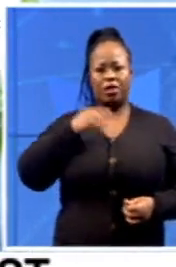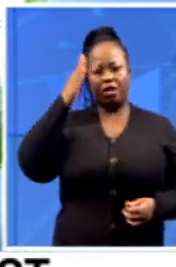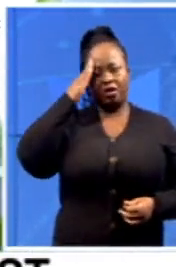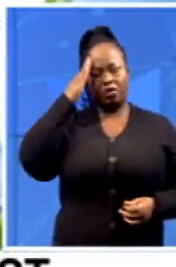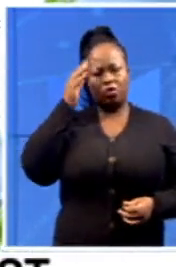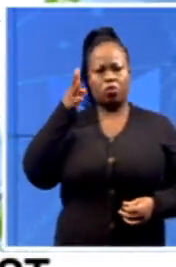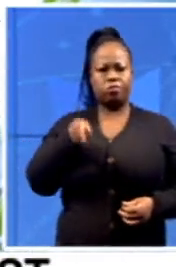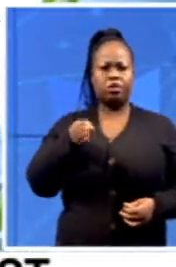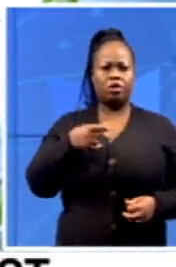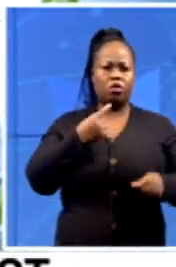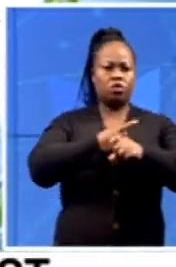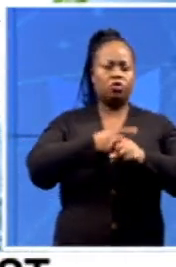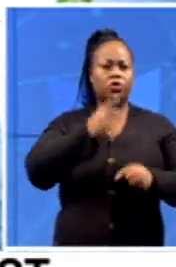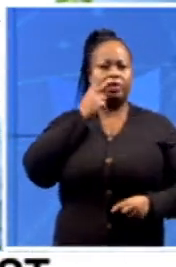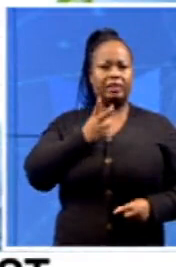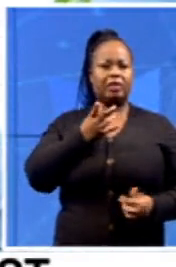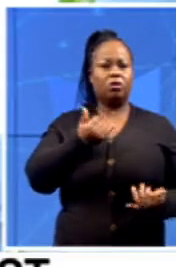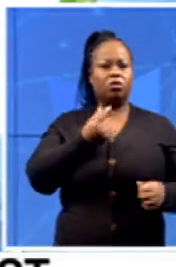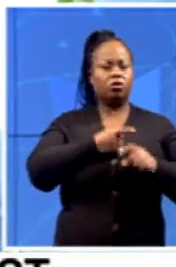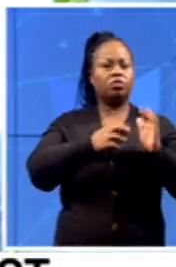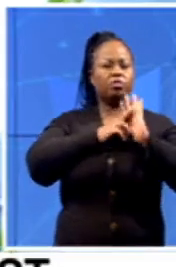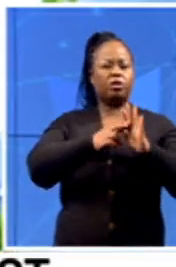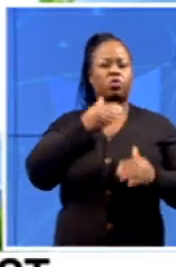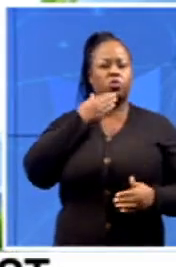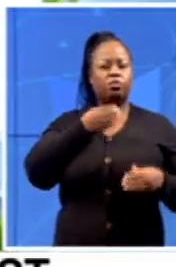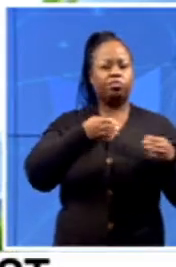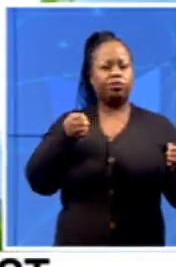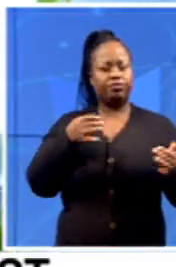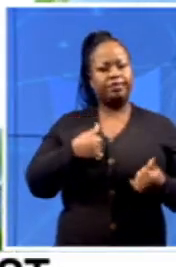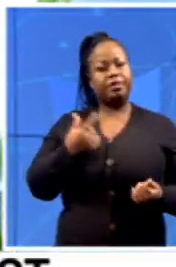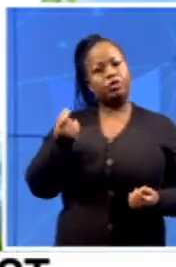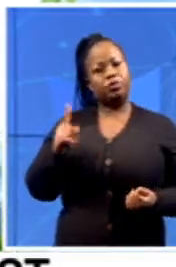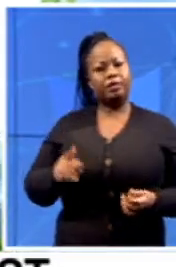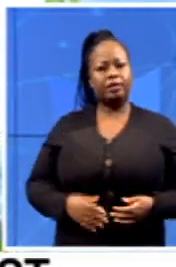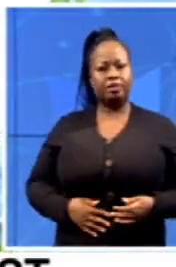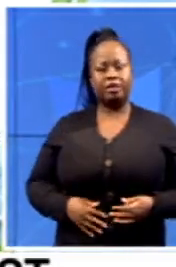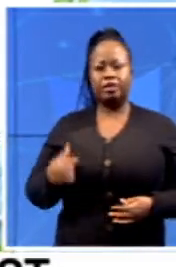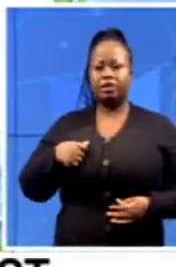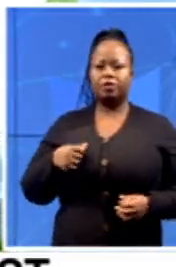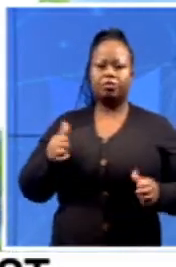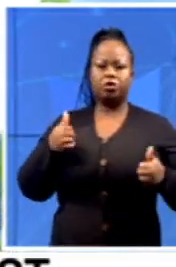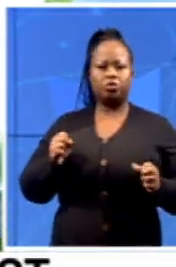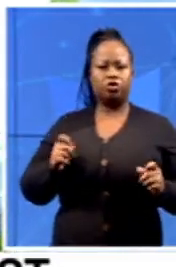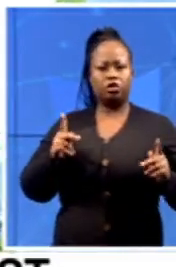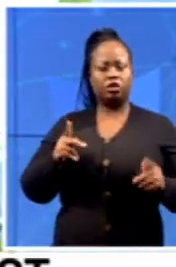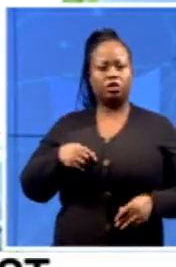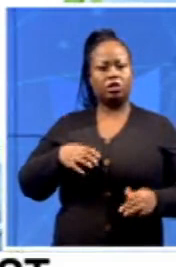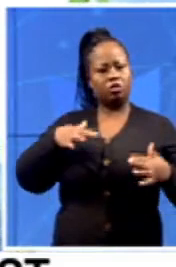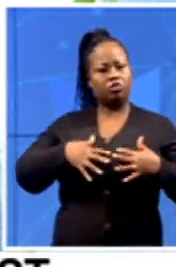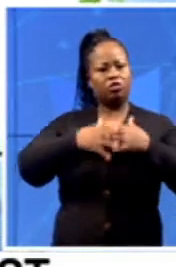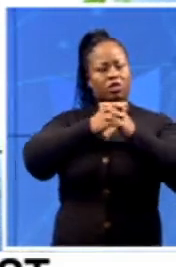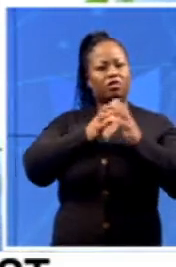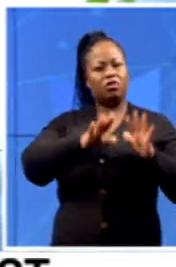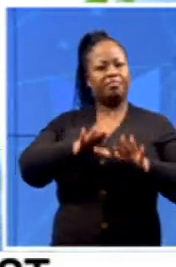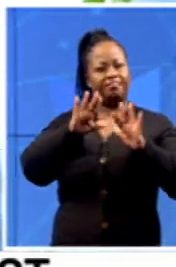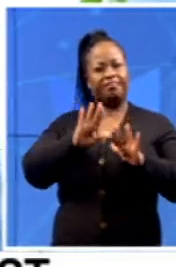you're going to go through, you will see also a representation of who they are and what they are, and just a great opportunity for us to unite as a